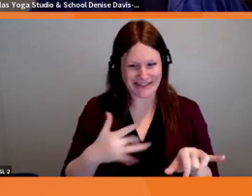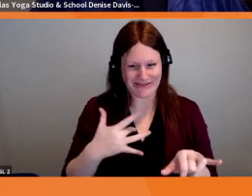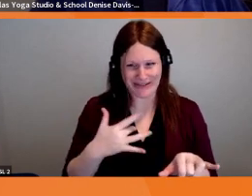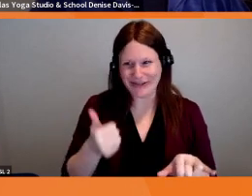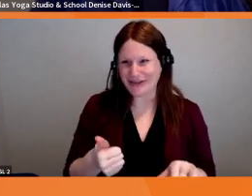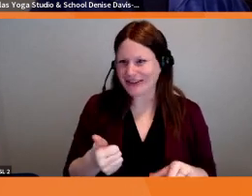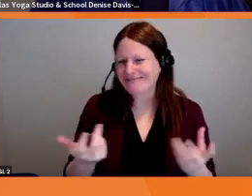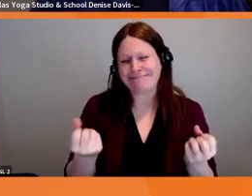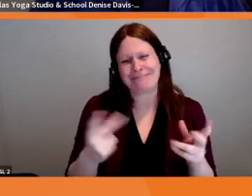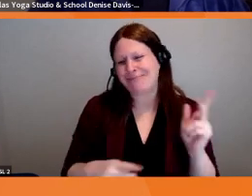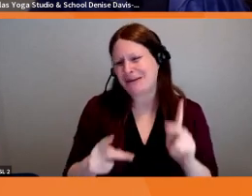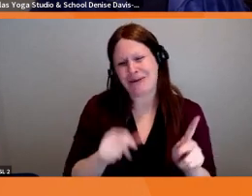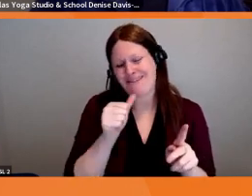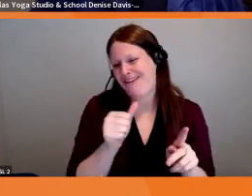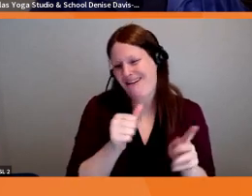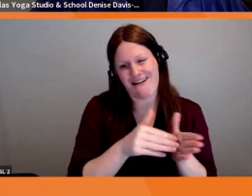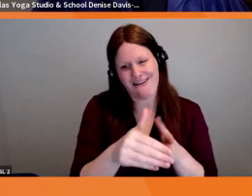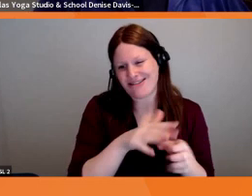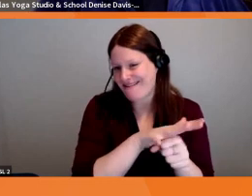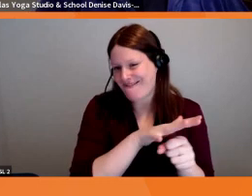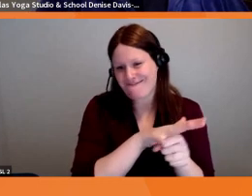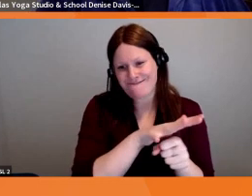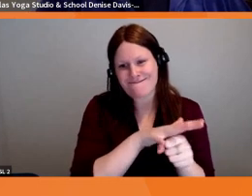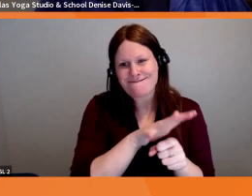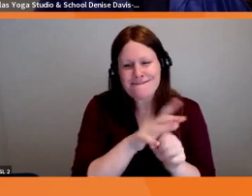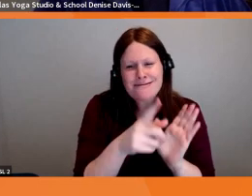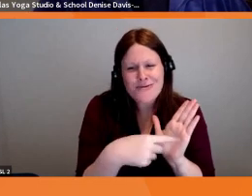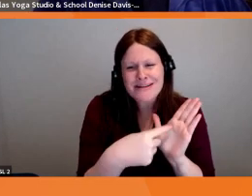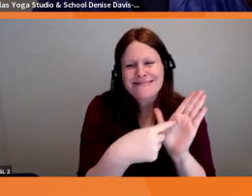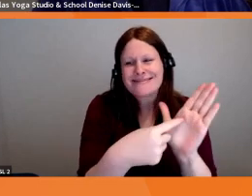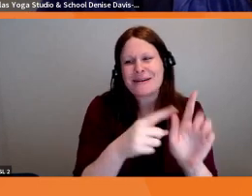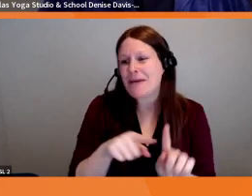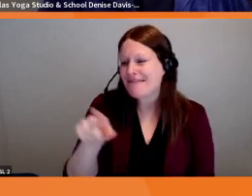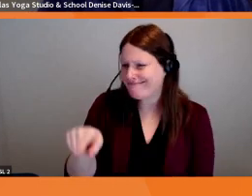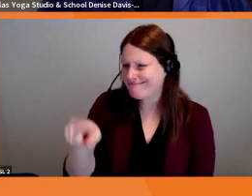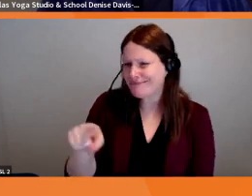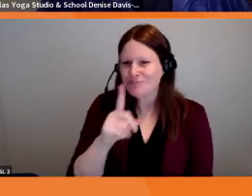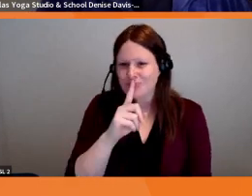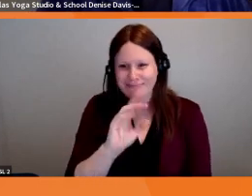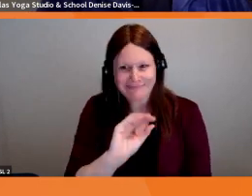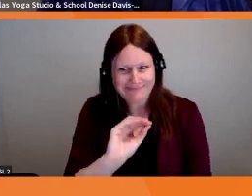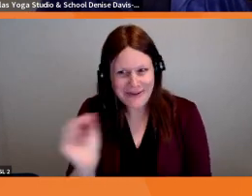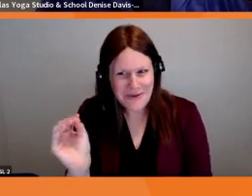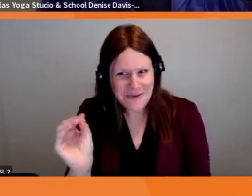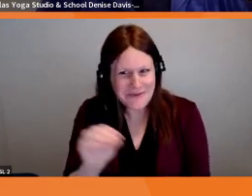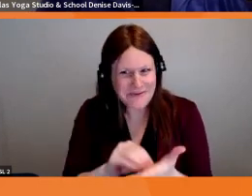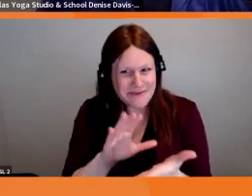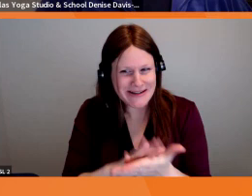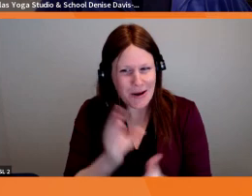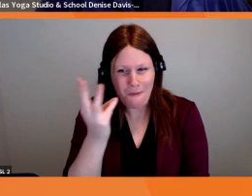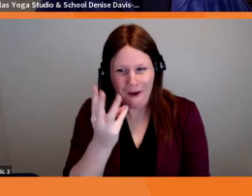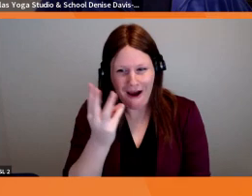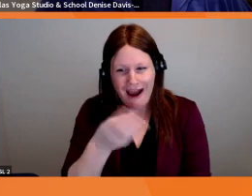something for ourselves often enough. What I'm really happy to see that there's not on the list, there isn't a glass of wine at the end of the day. It might